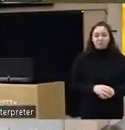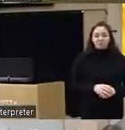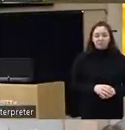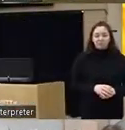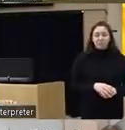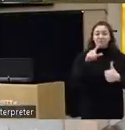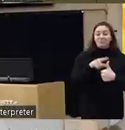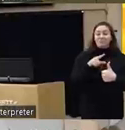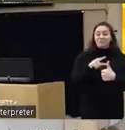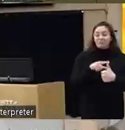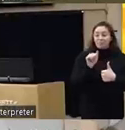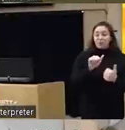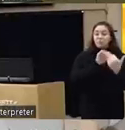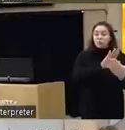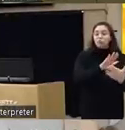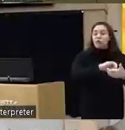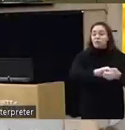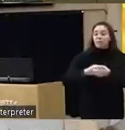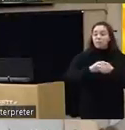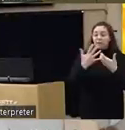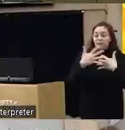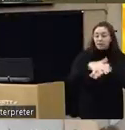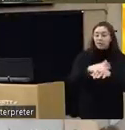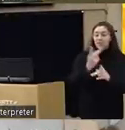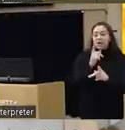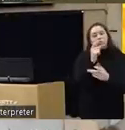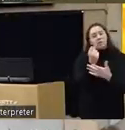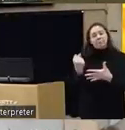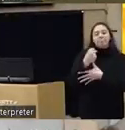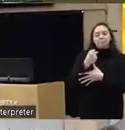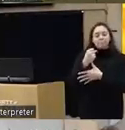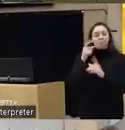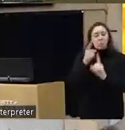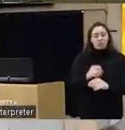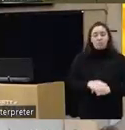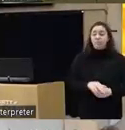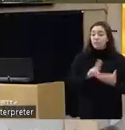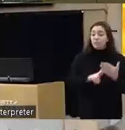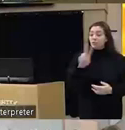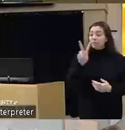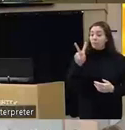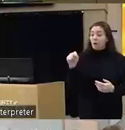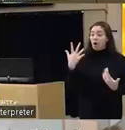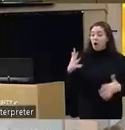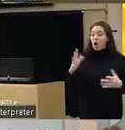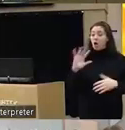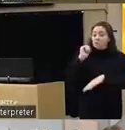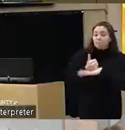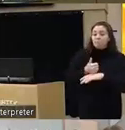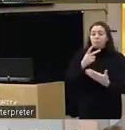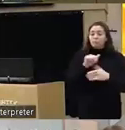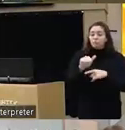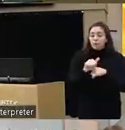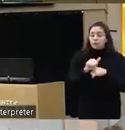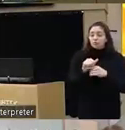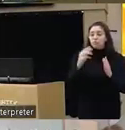approach that collaborative and integrative care is really the ideal. University of Vermont has created something called a practice integration profile, which